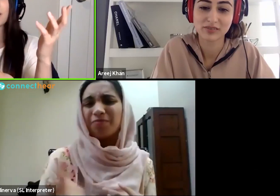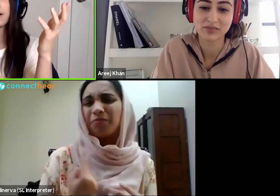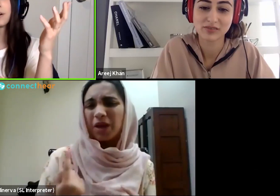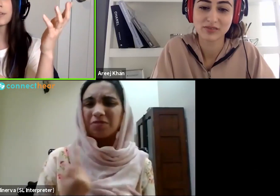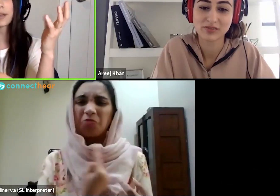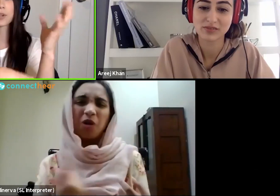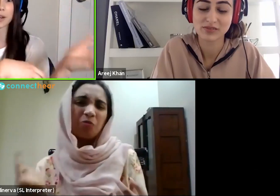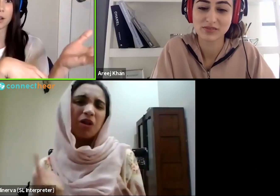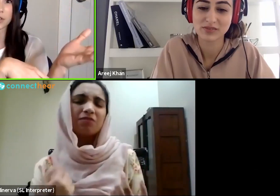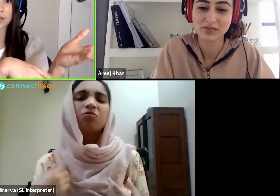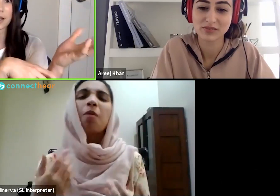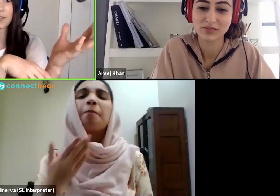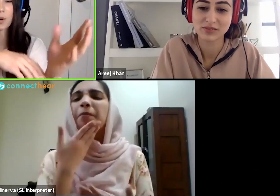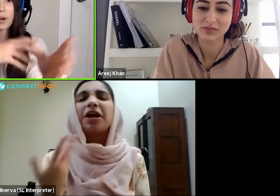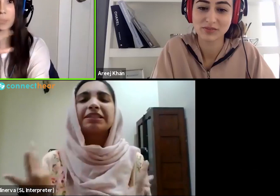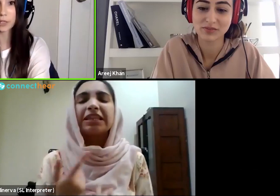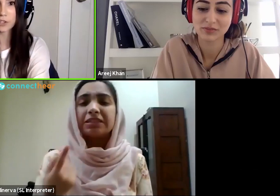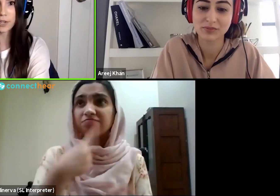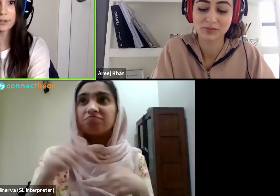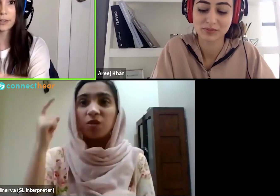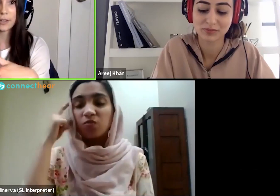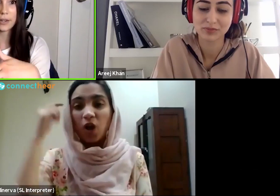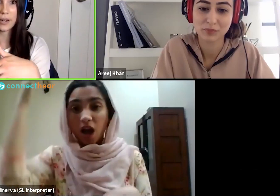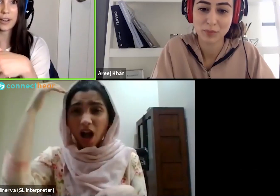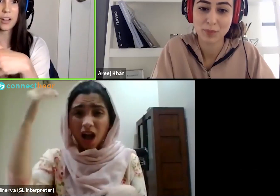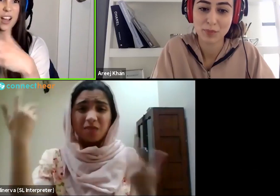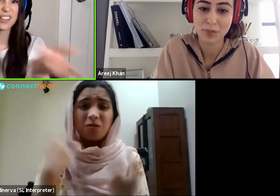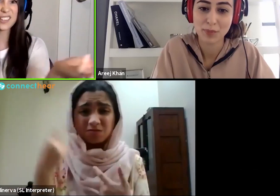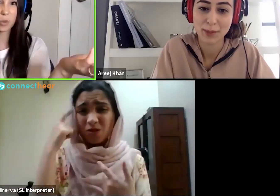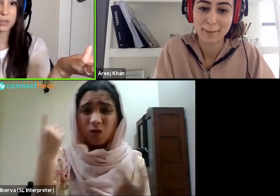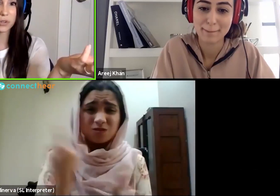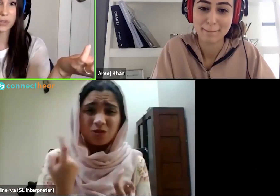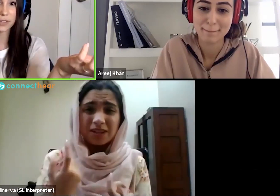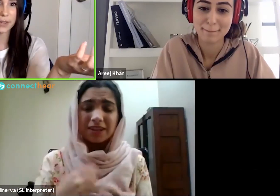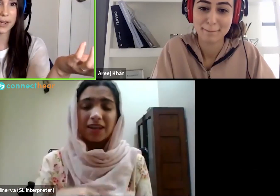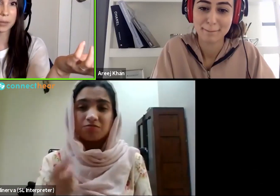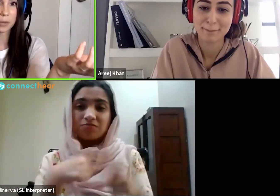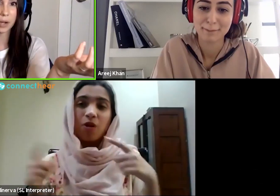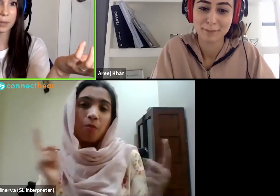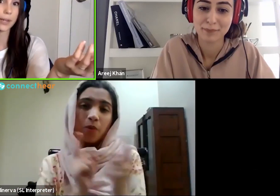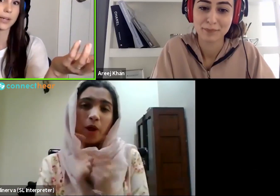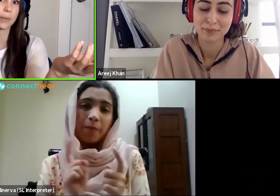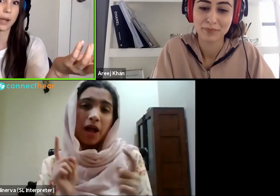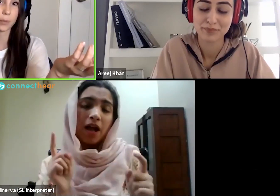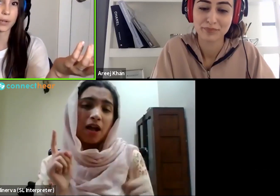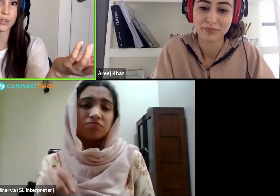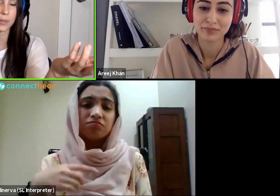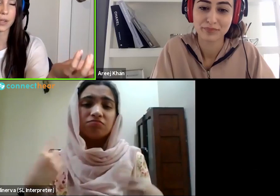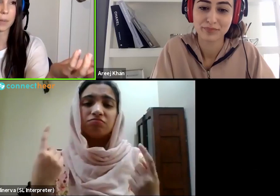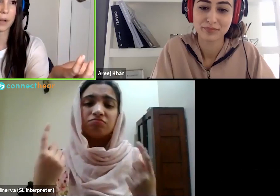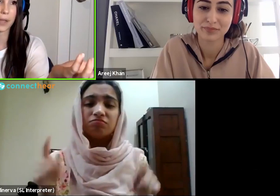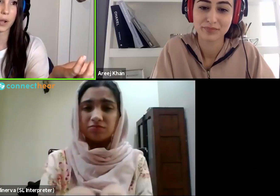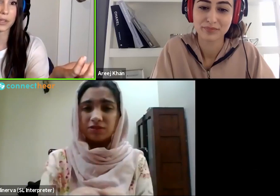sign or like more psychology stuff or your religion, a lot of things hold this true for the same any type of healthy